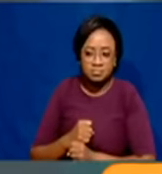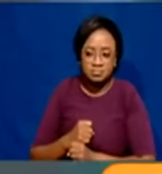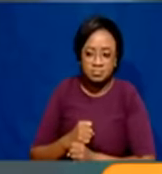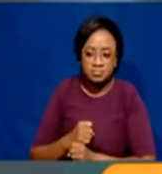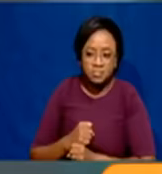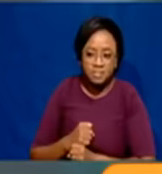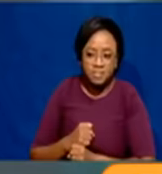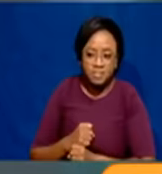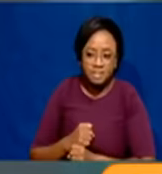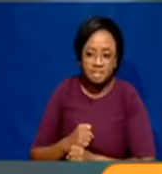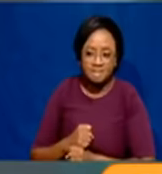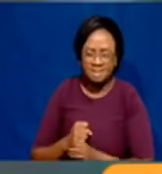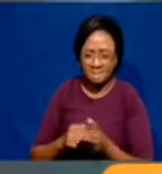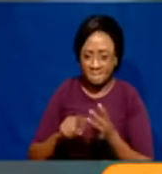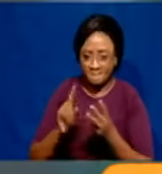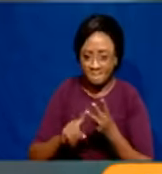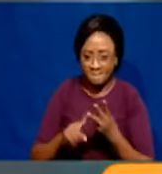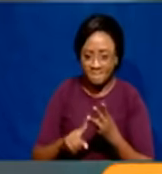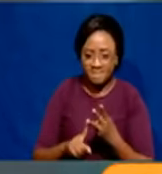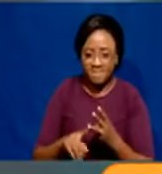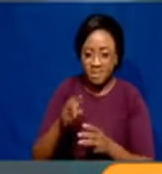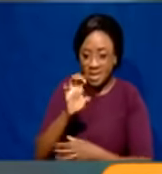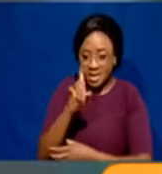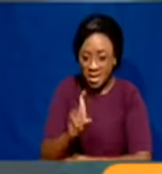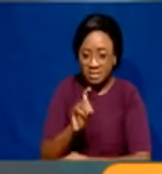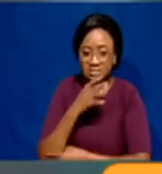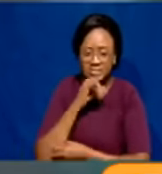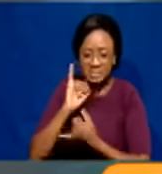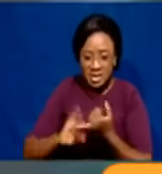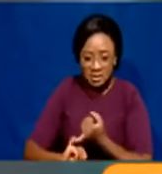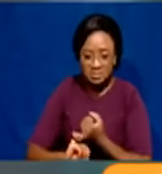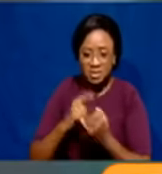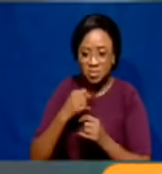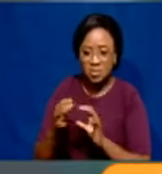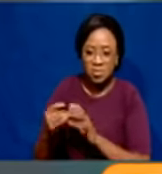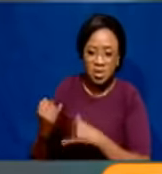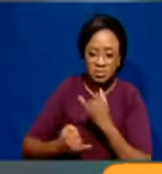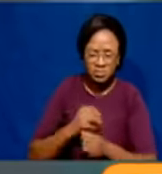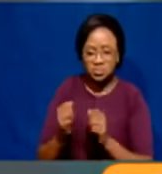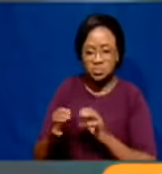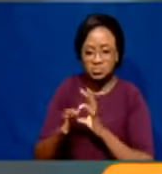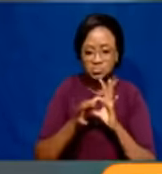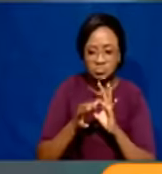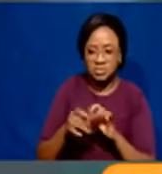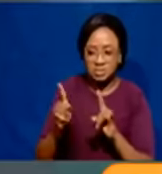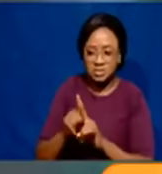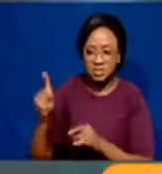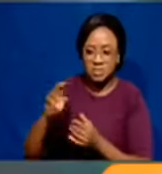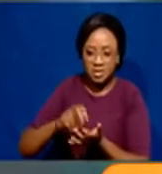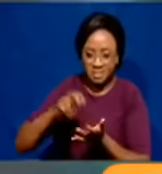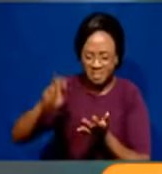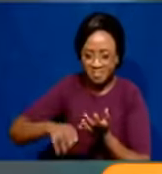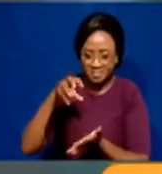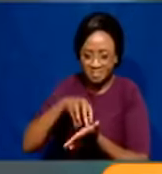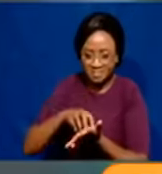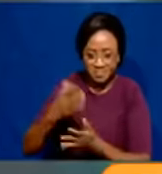further. The Justice Minister's ex-husband, who enjoyed close ties to those in government, also resigned from positions